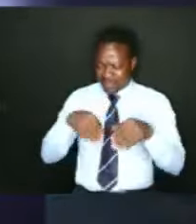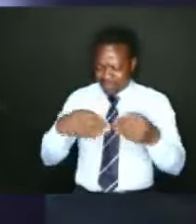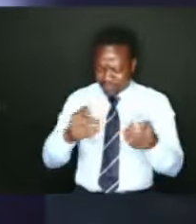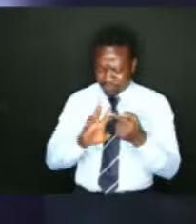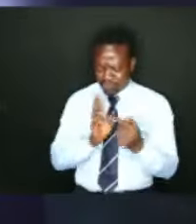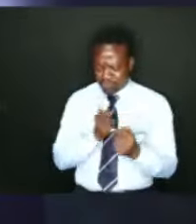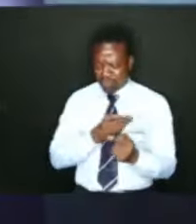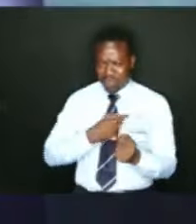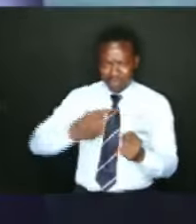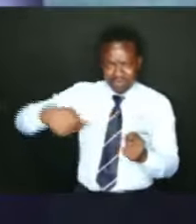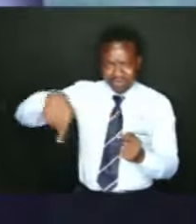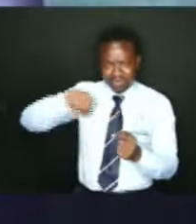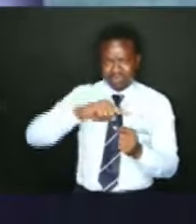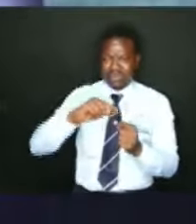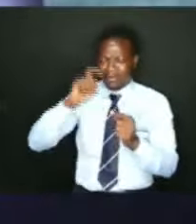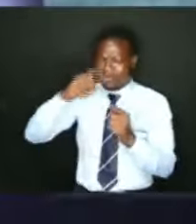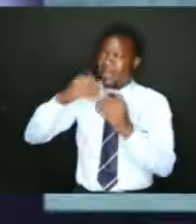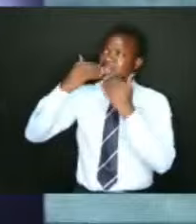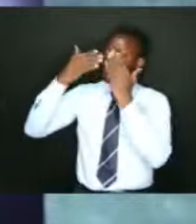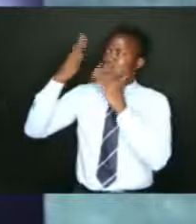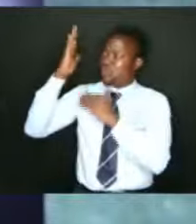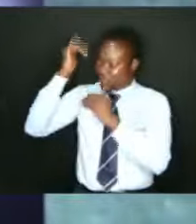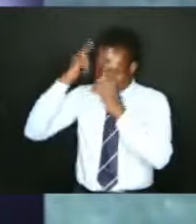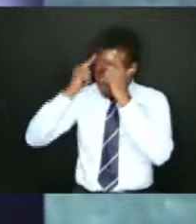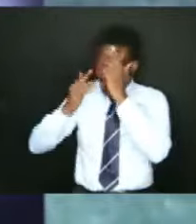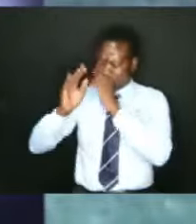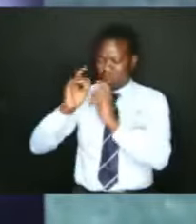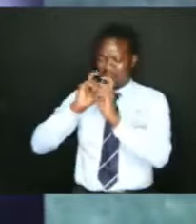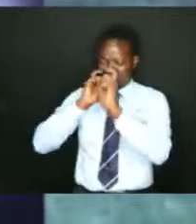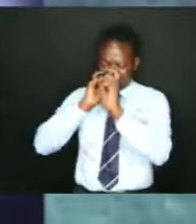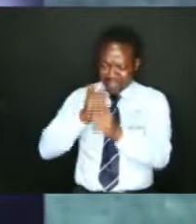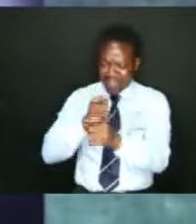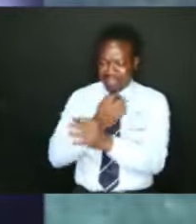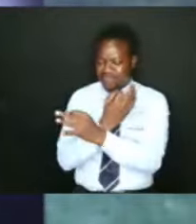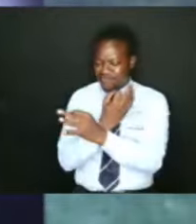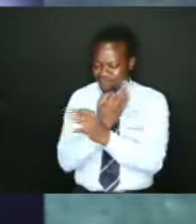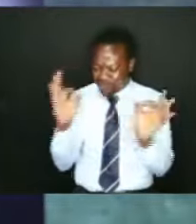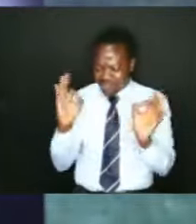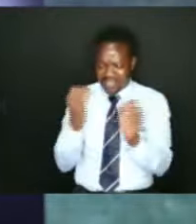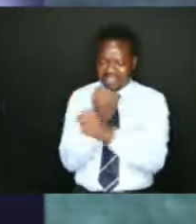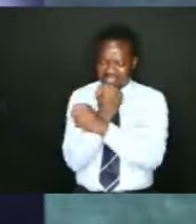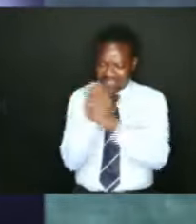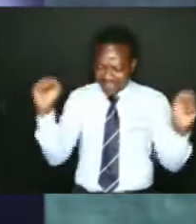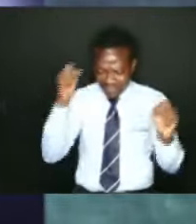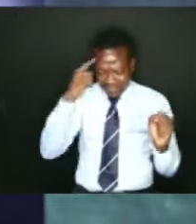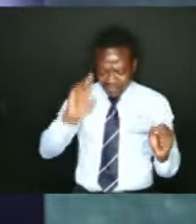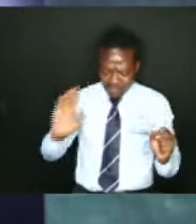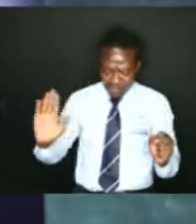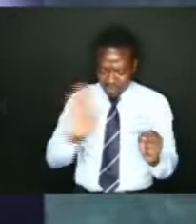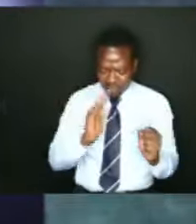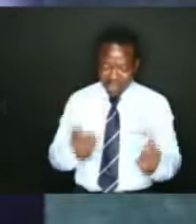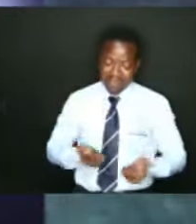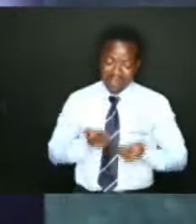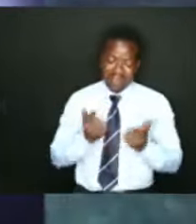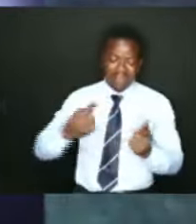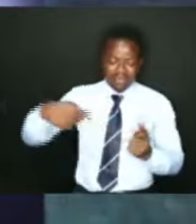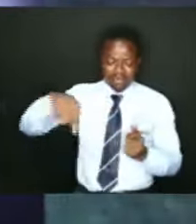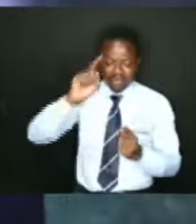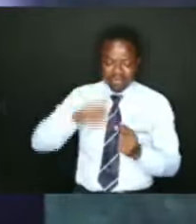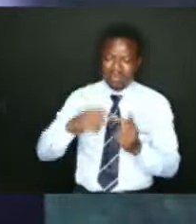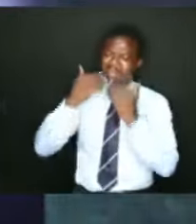mouth and begin to show appreciation for this gift called salvation. Show appreciation for his love that he